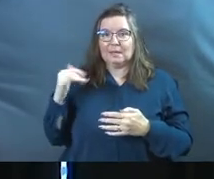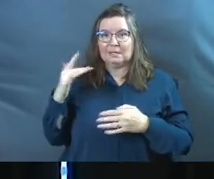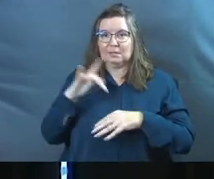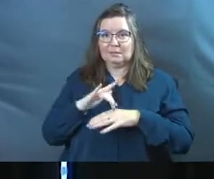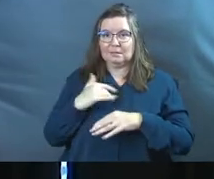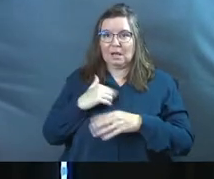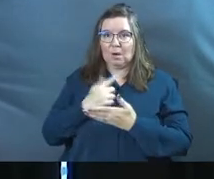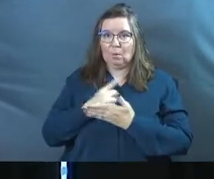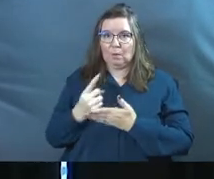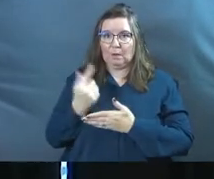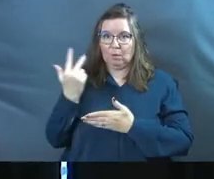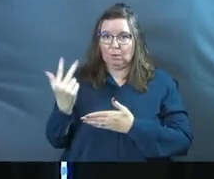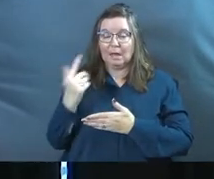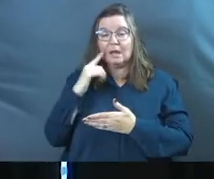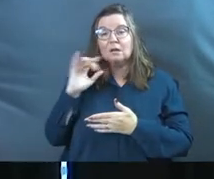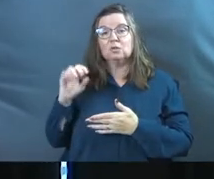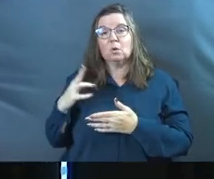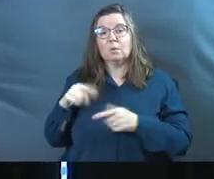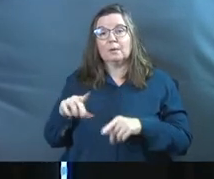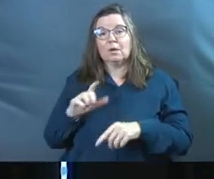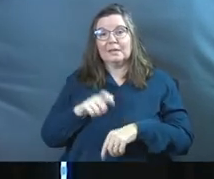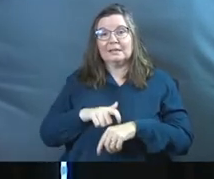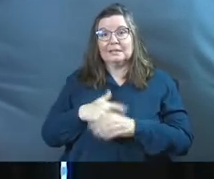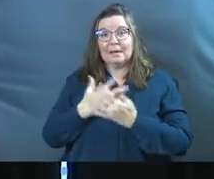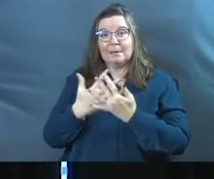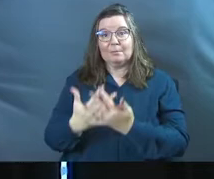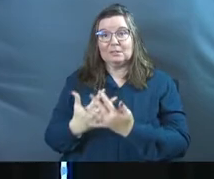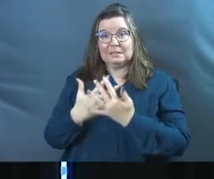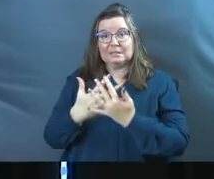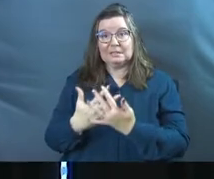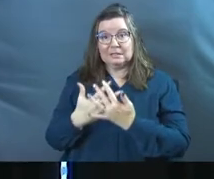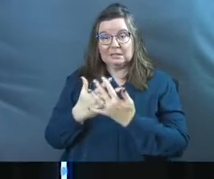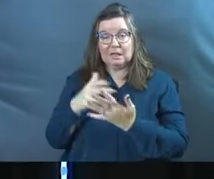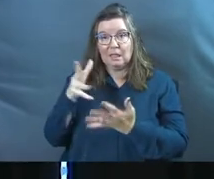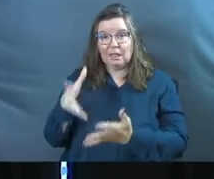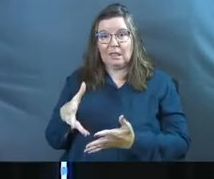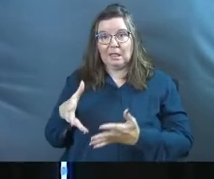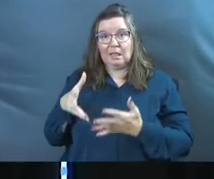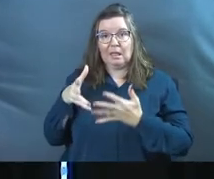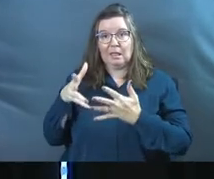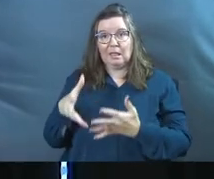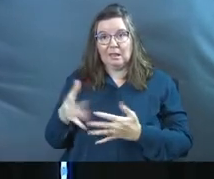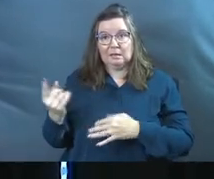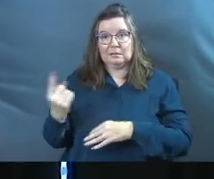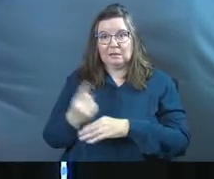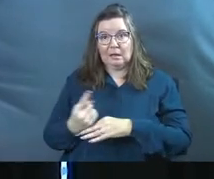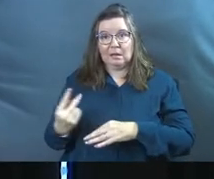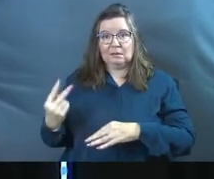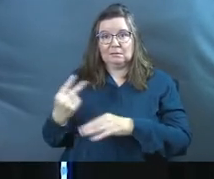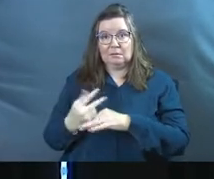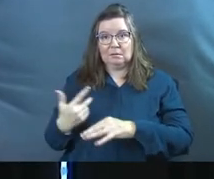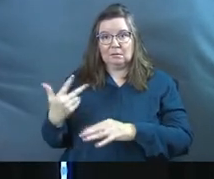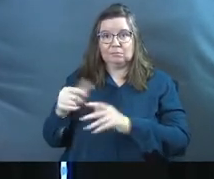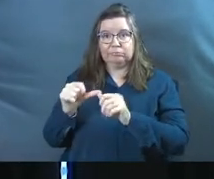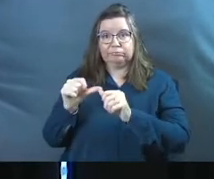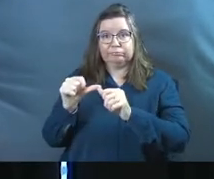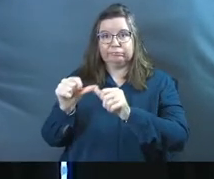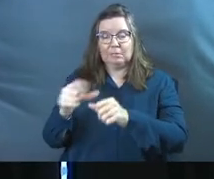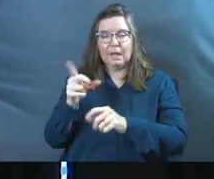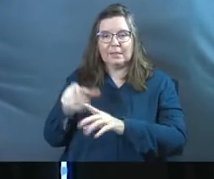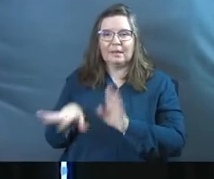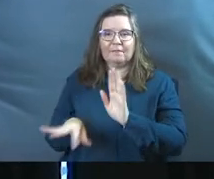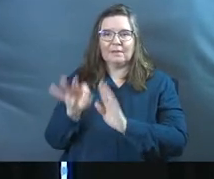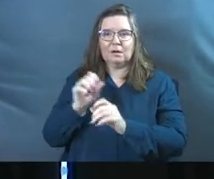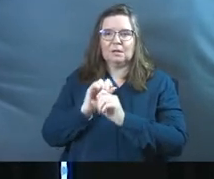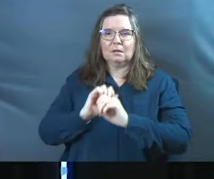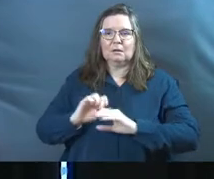3, I think when Joseph was spending all that time in prison, day after day in prison, I think he